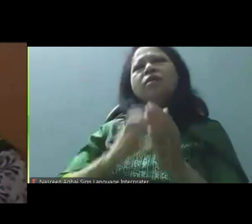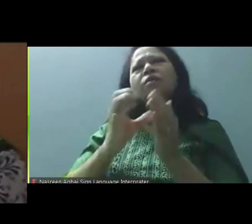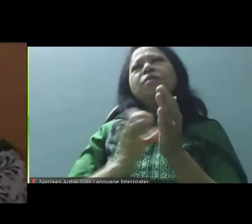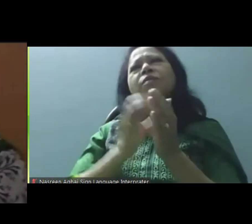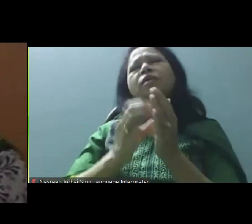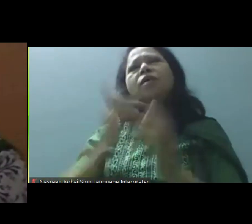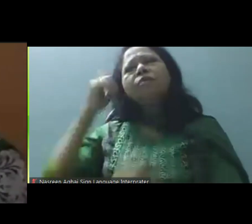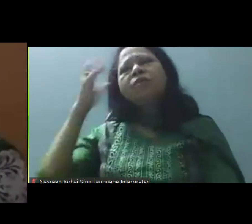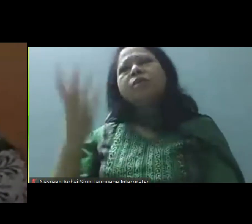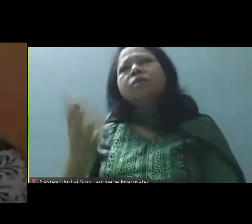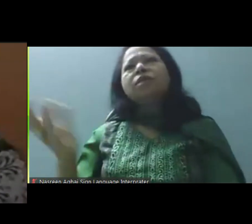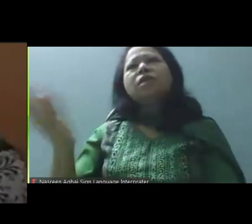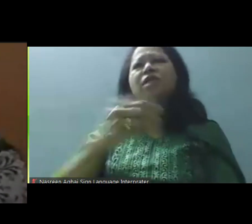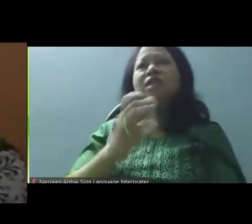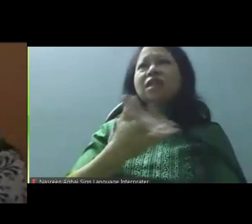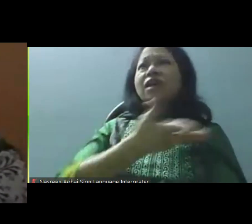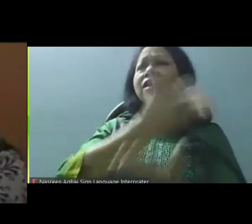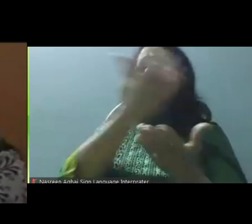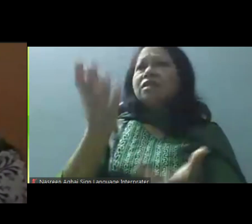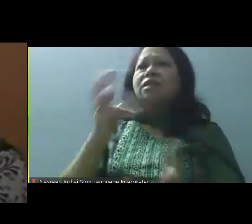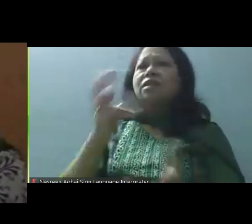due to this situation